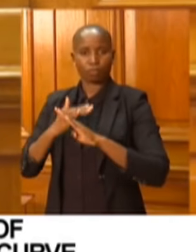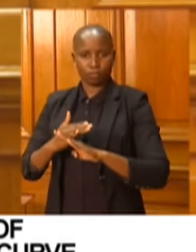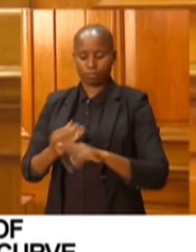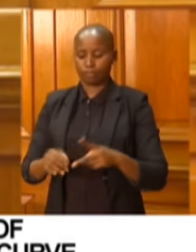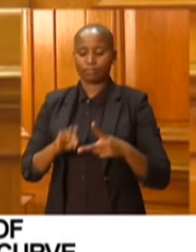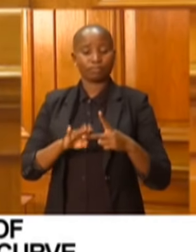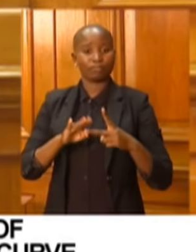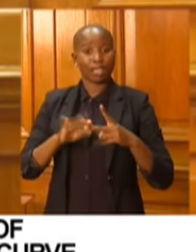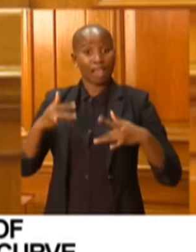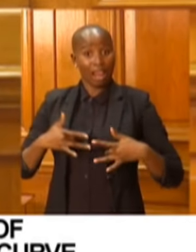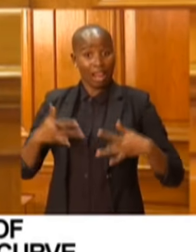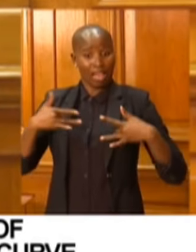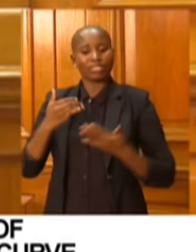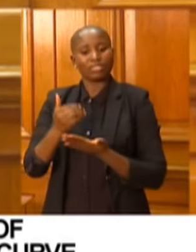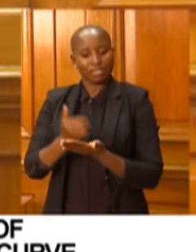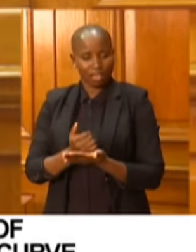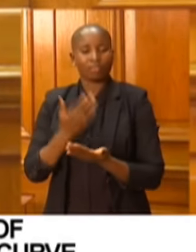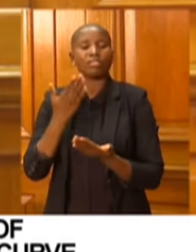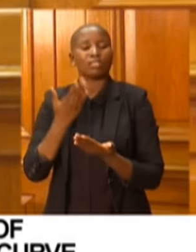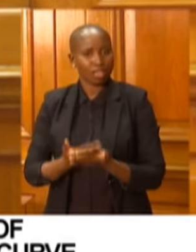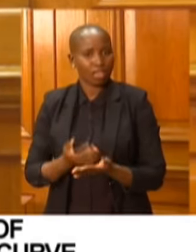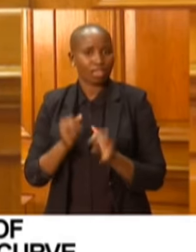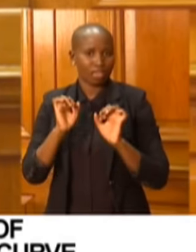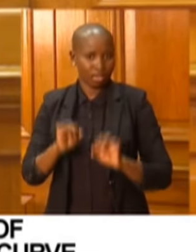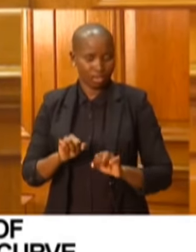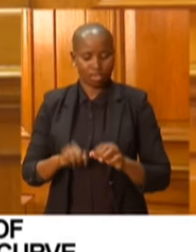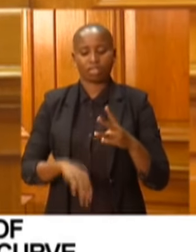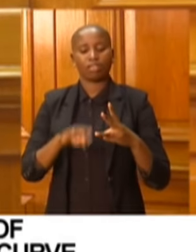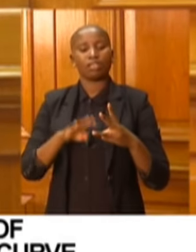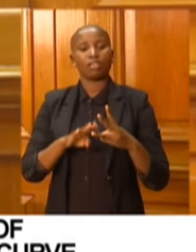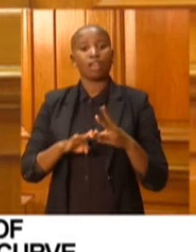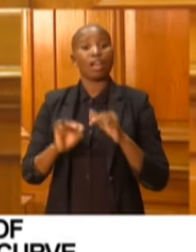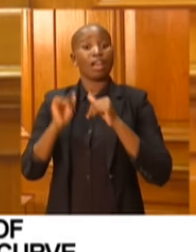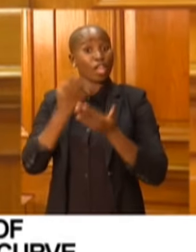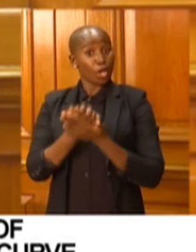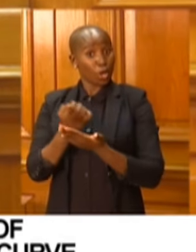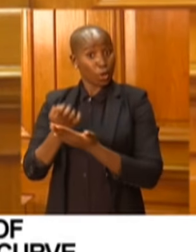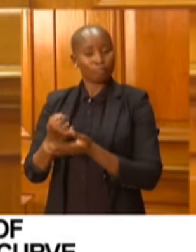lives, to rebuild our economy, and